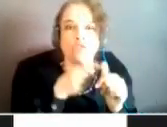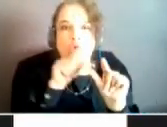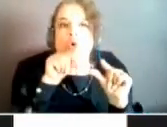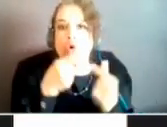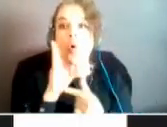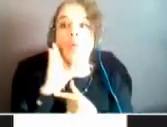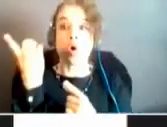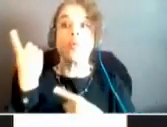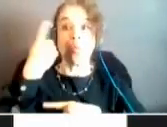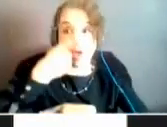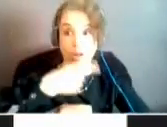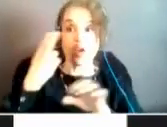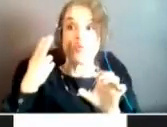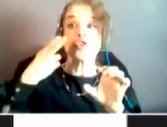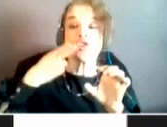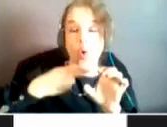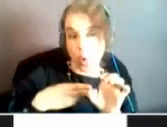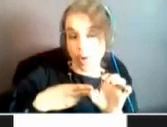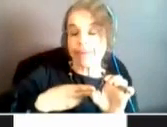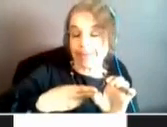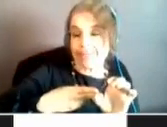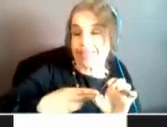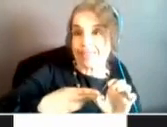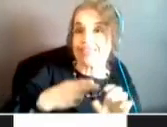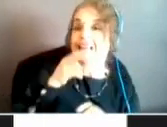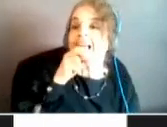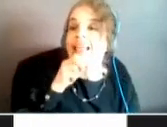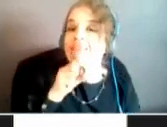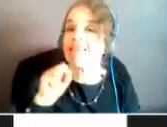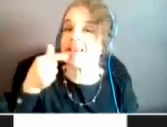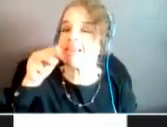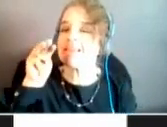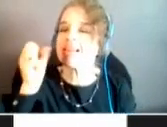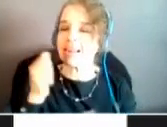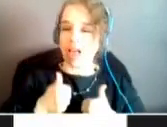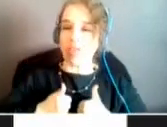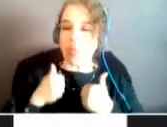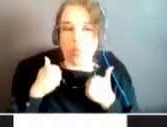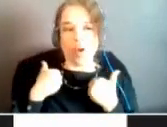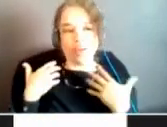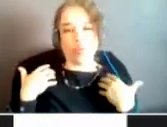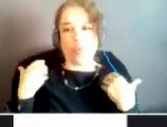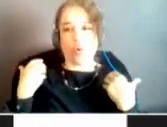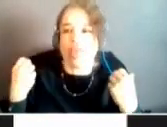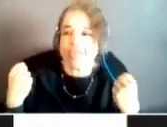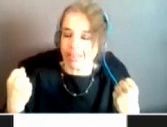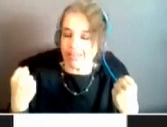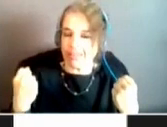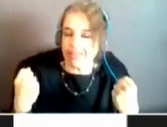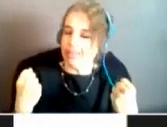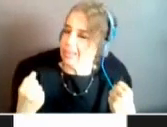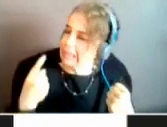will one day join. And as I said, you know, ageism is alive and well. It's one of